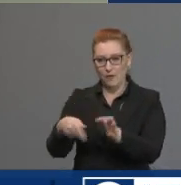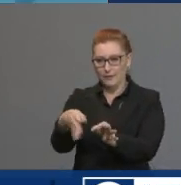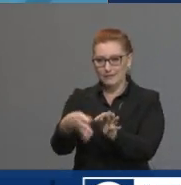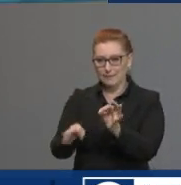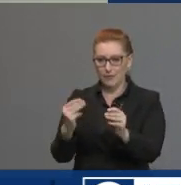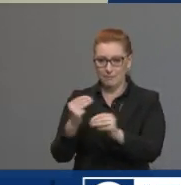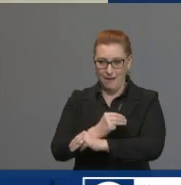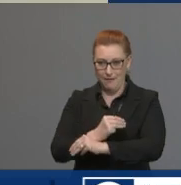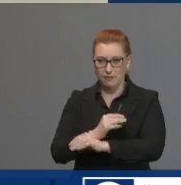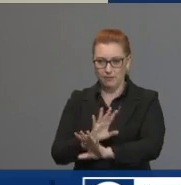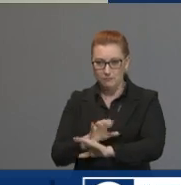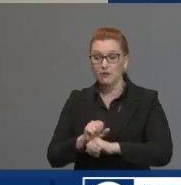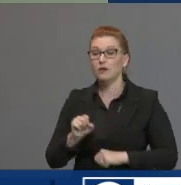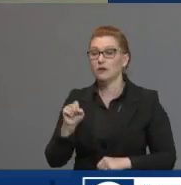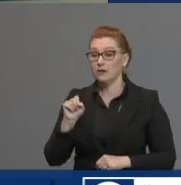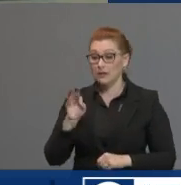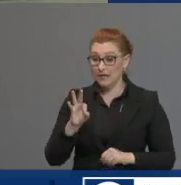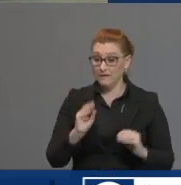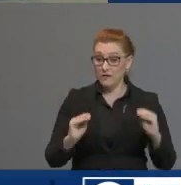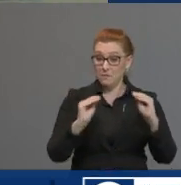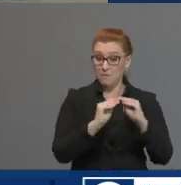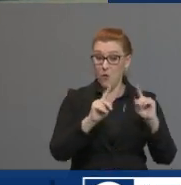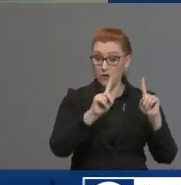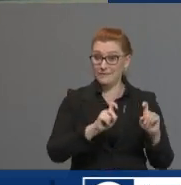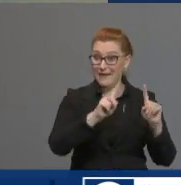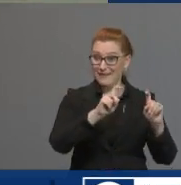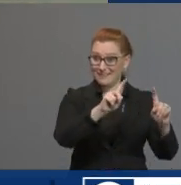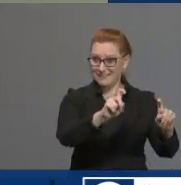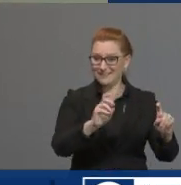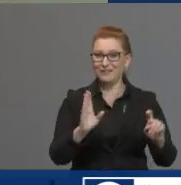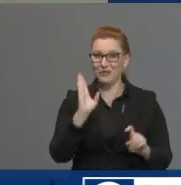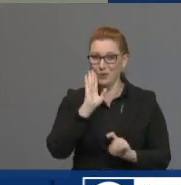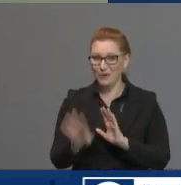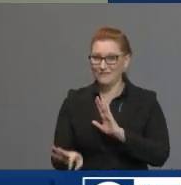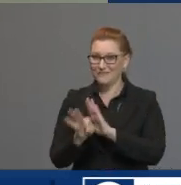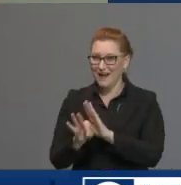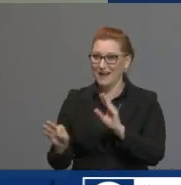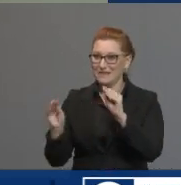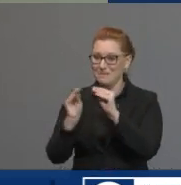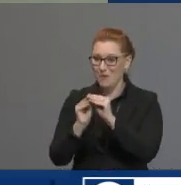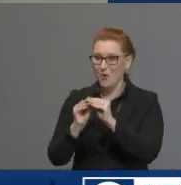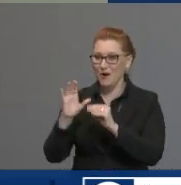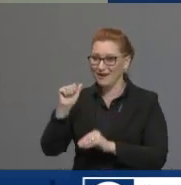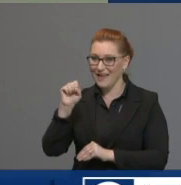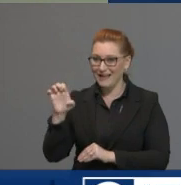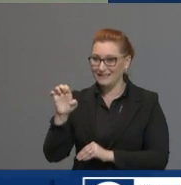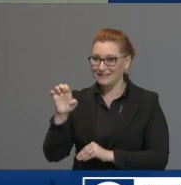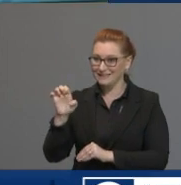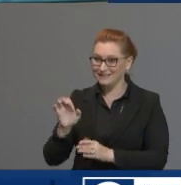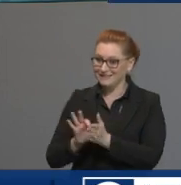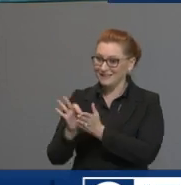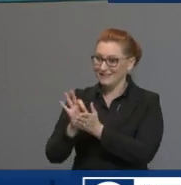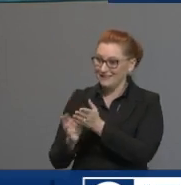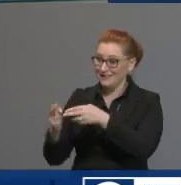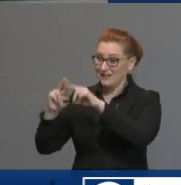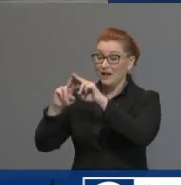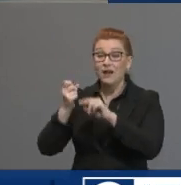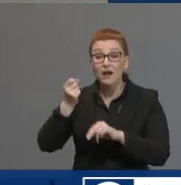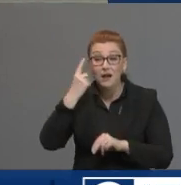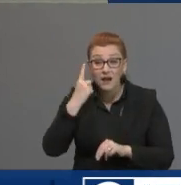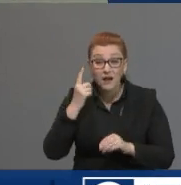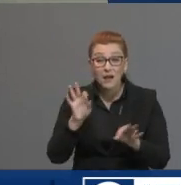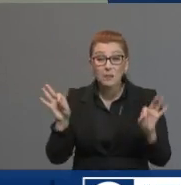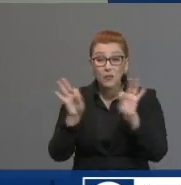that you're bringing to this. If you do more tests, you're going to see more cases. When you see the percentage